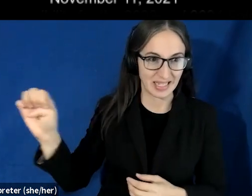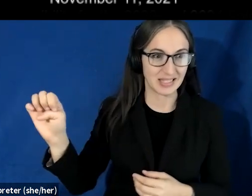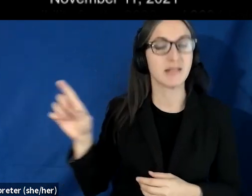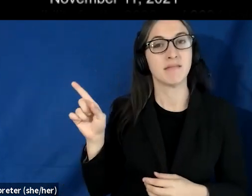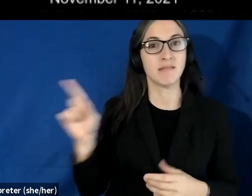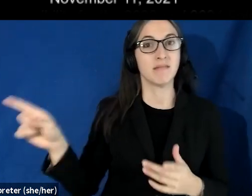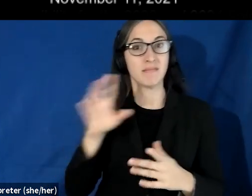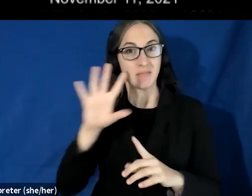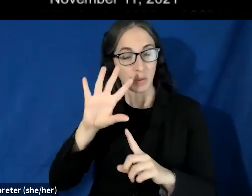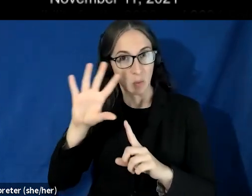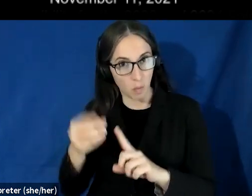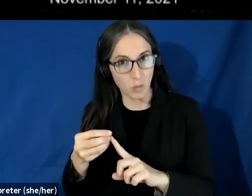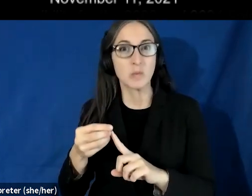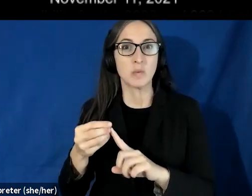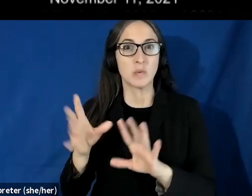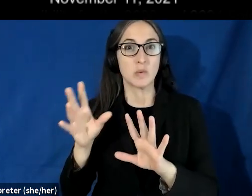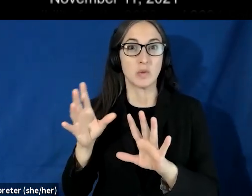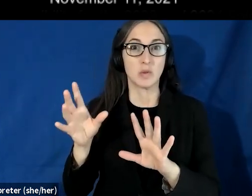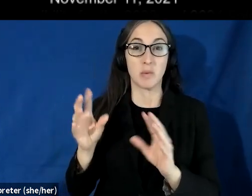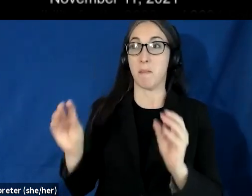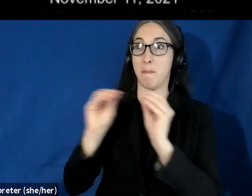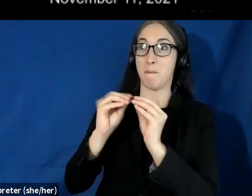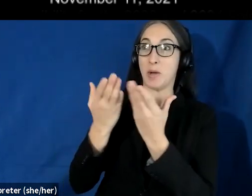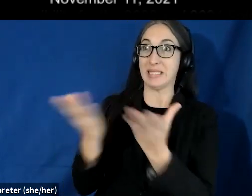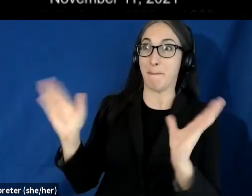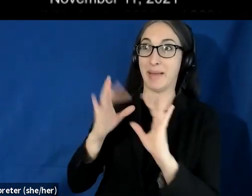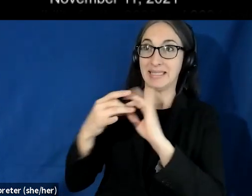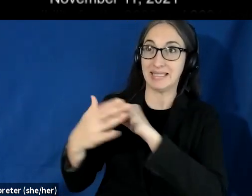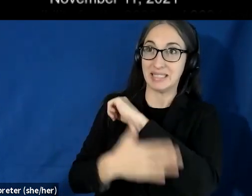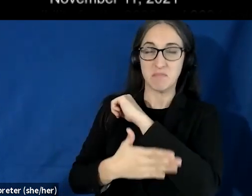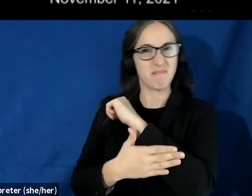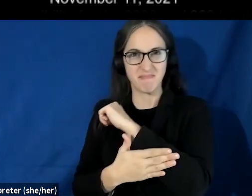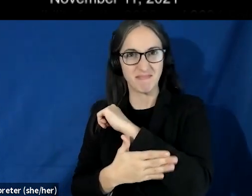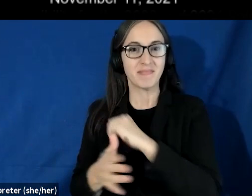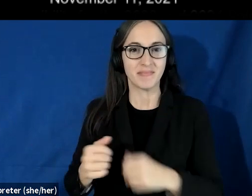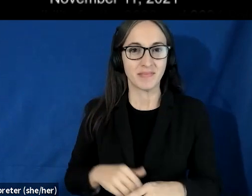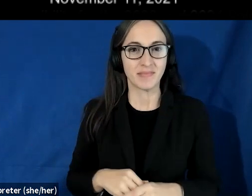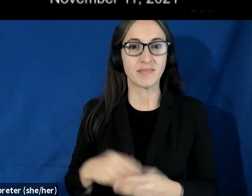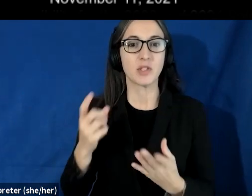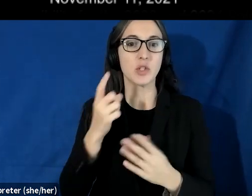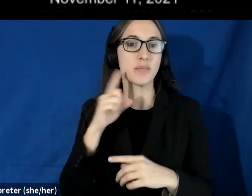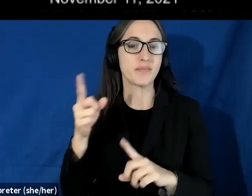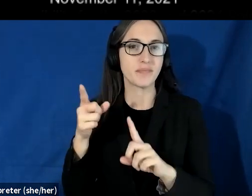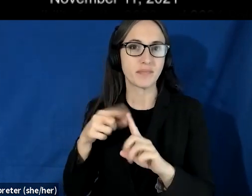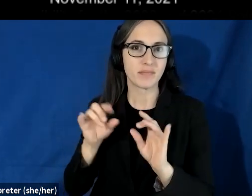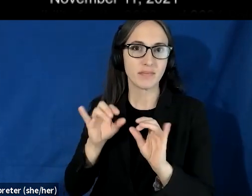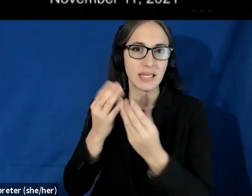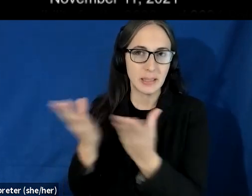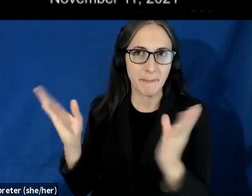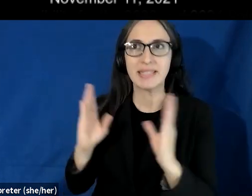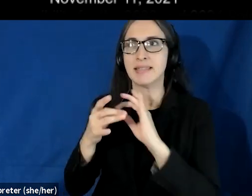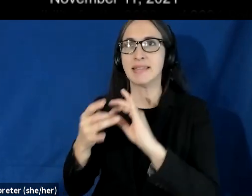known as a space nation. I'm from Iran. I'm a PhD candidate in space engineering at Toosi University of